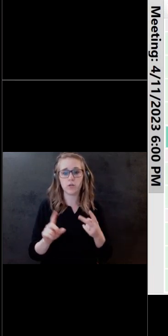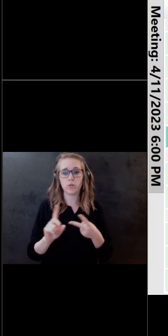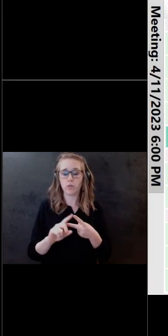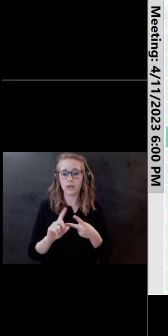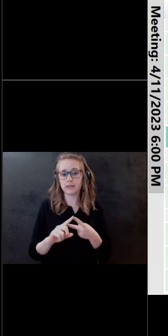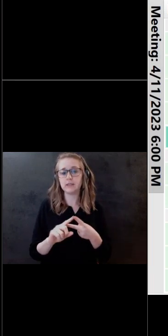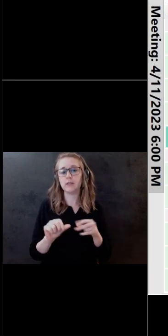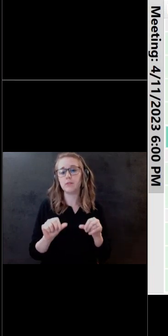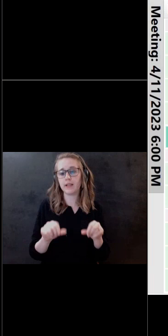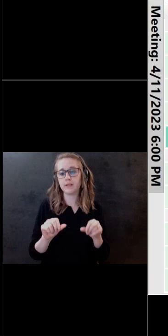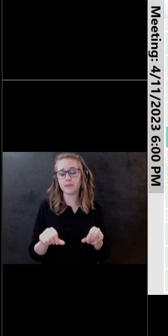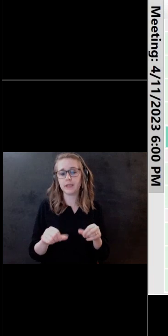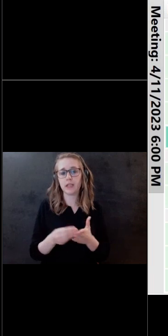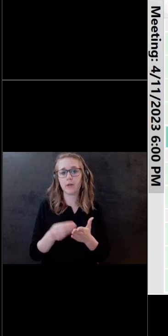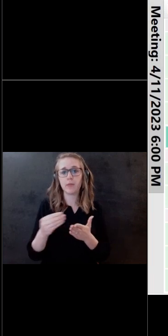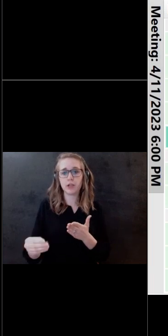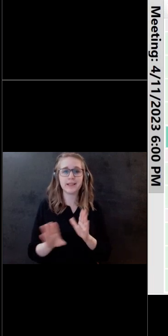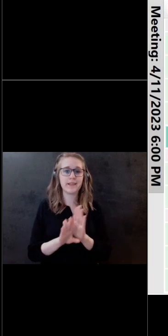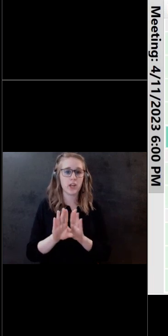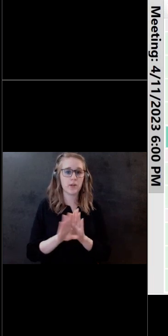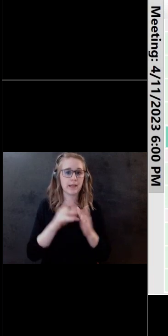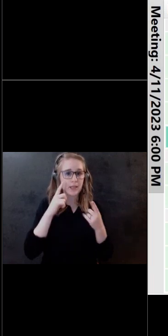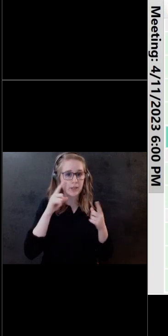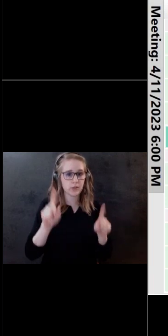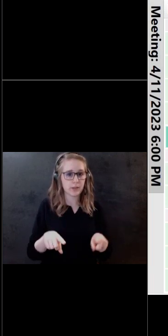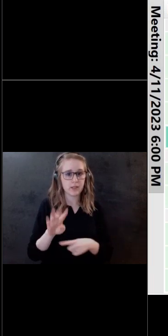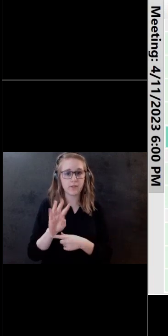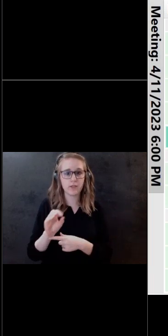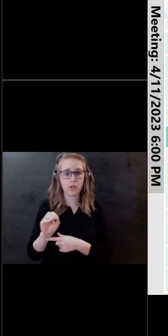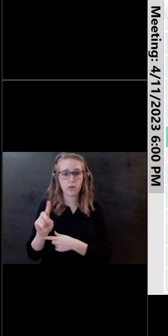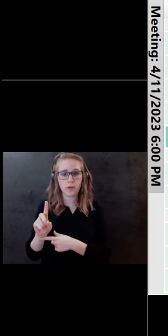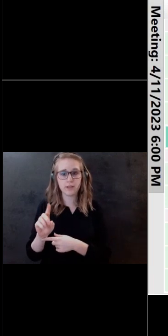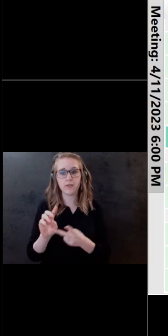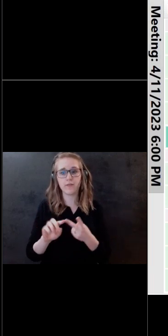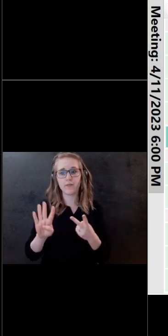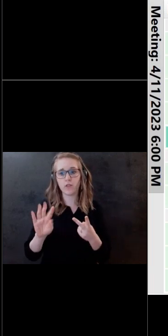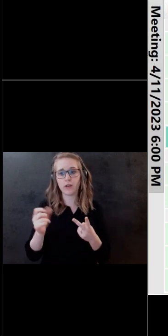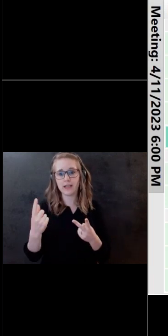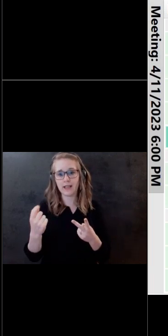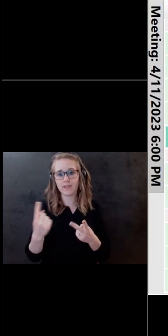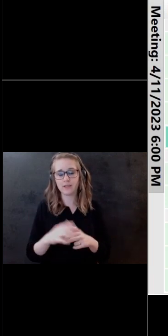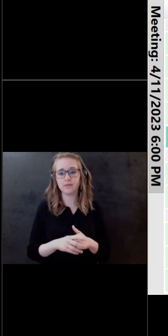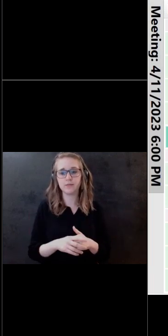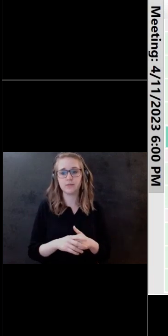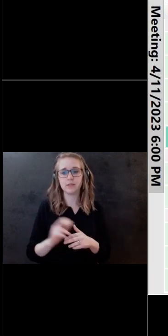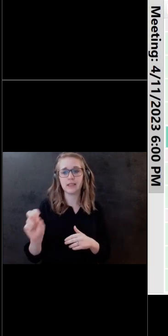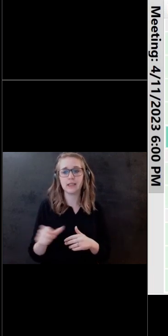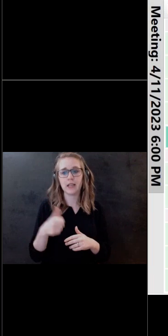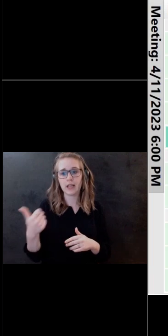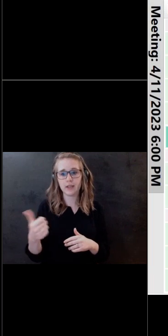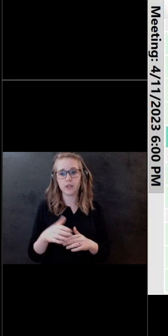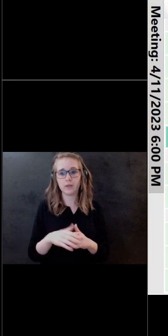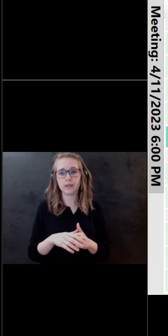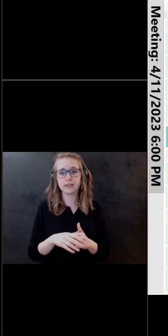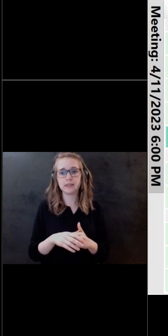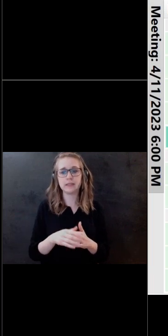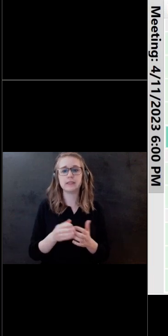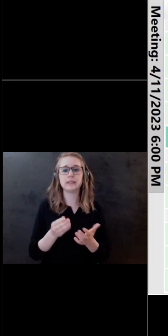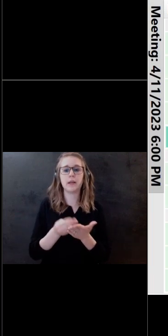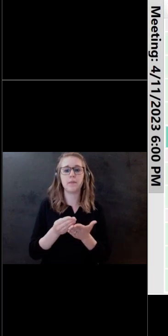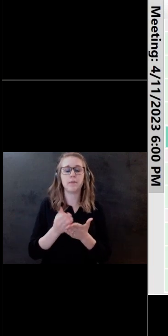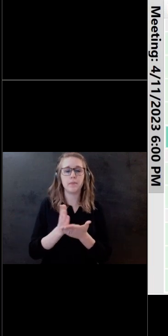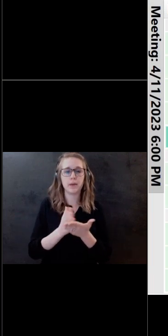the purchase and development agreement for the 401 to 411. The other was also the